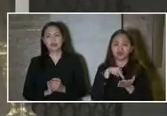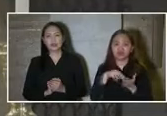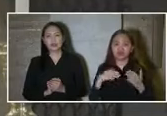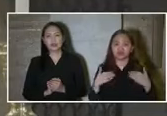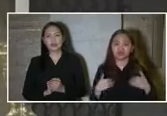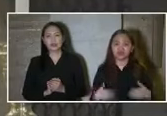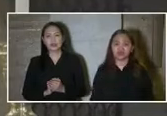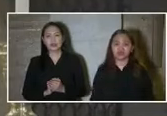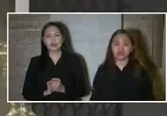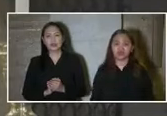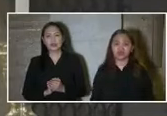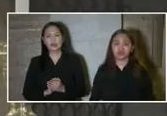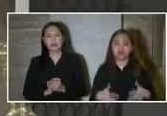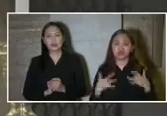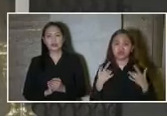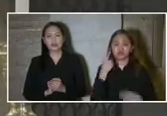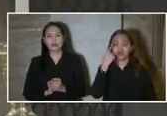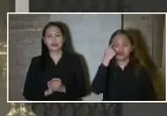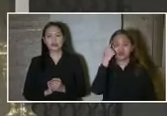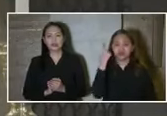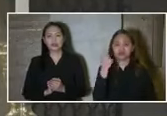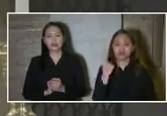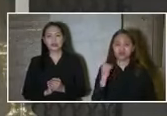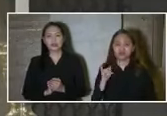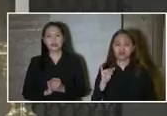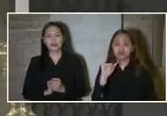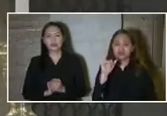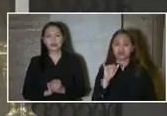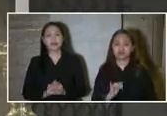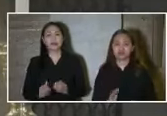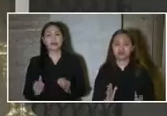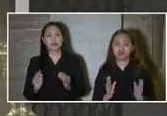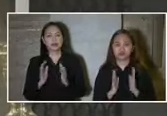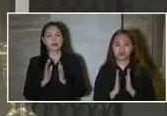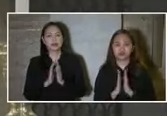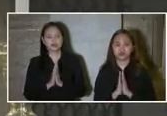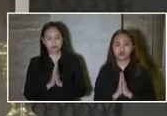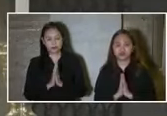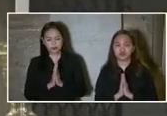of the body, and life everlasting. Amen.